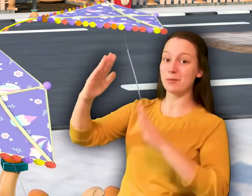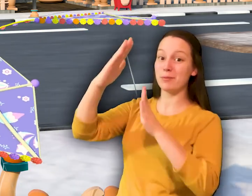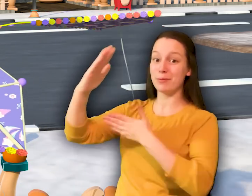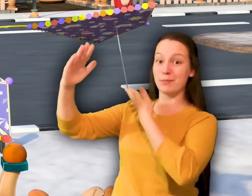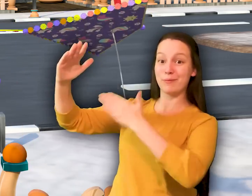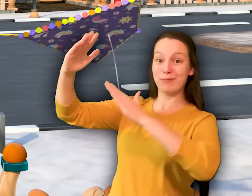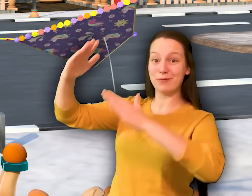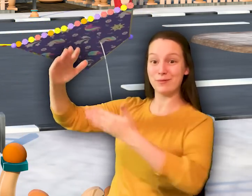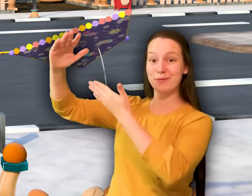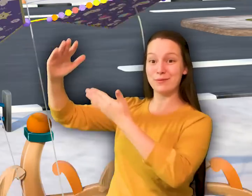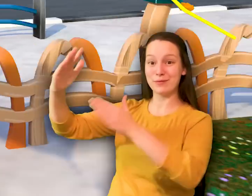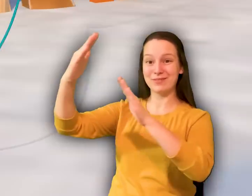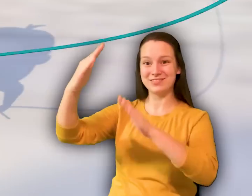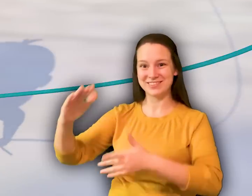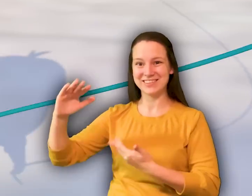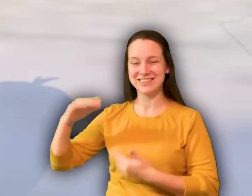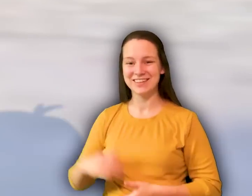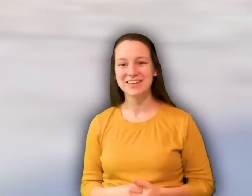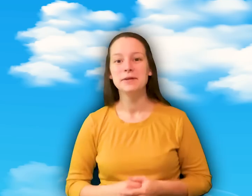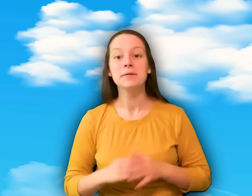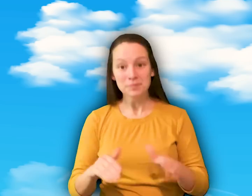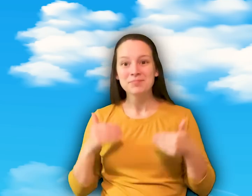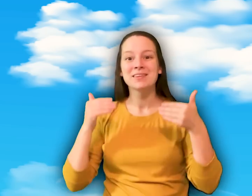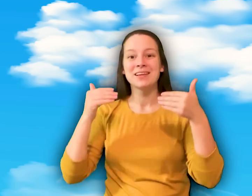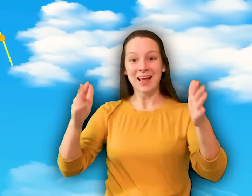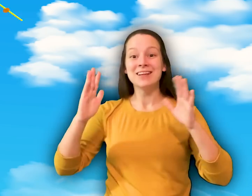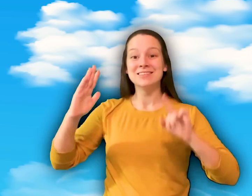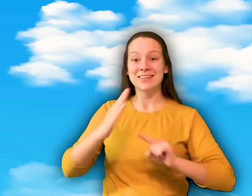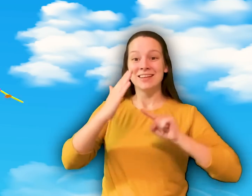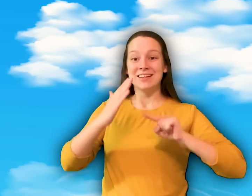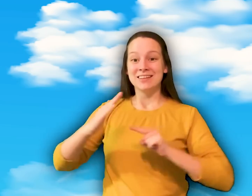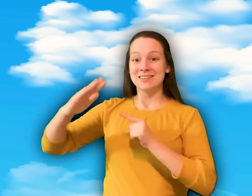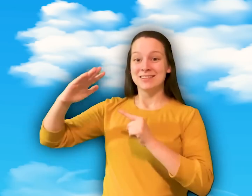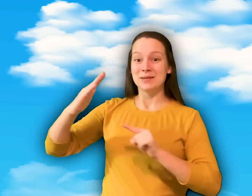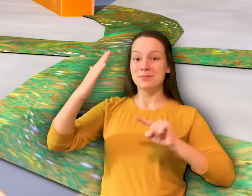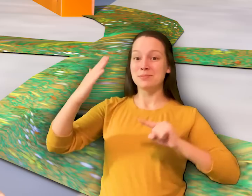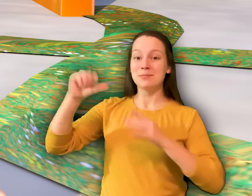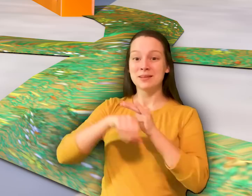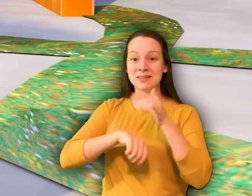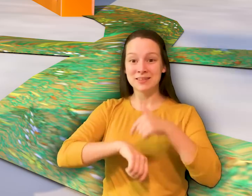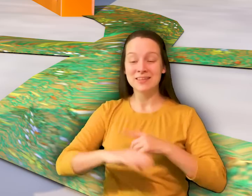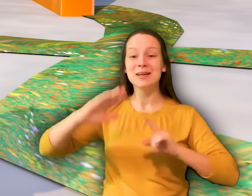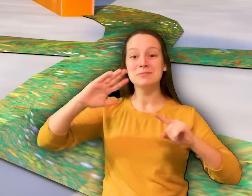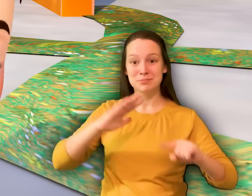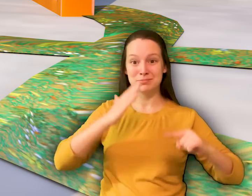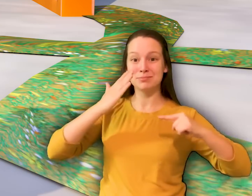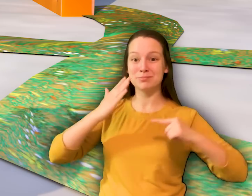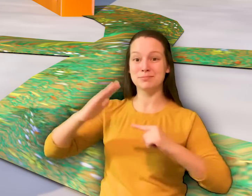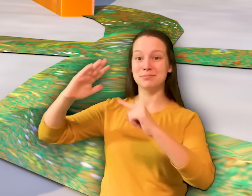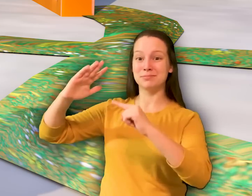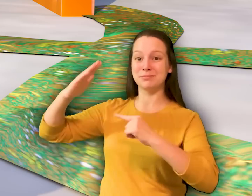your kite and blow blow blow the wind blows it around here we go with the K to fly up at